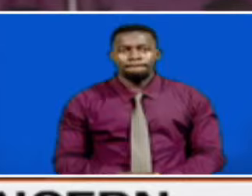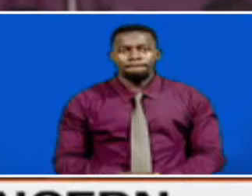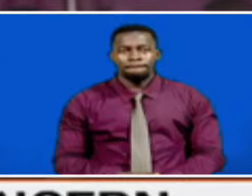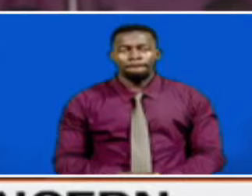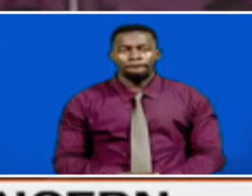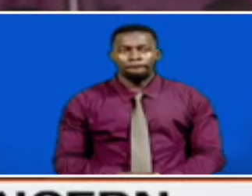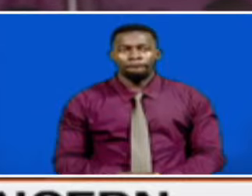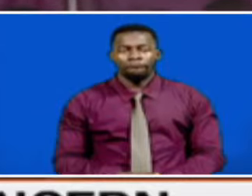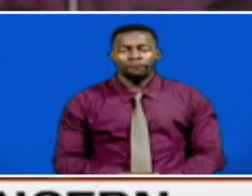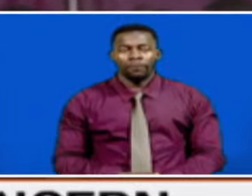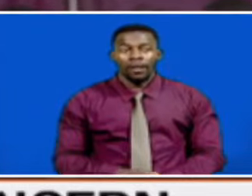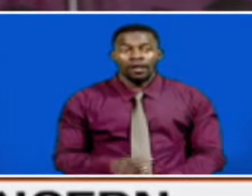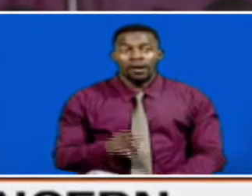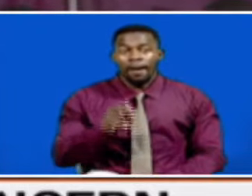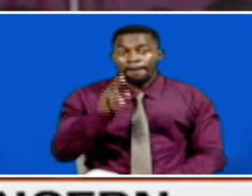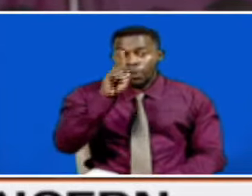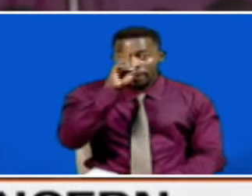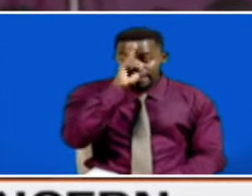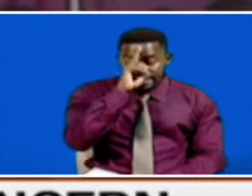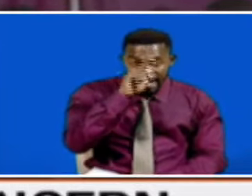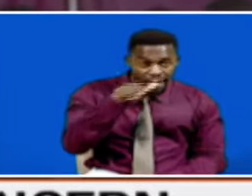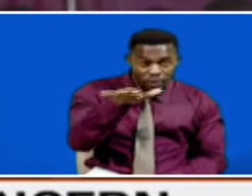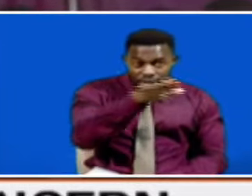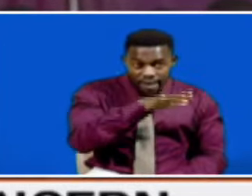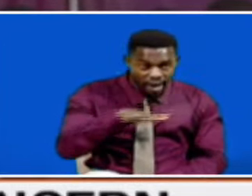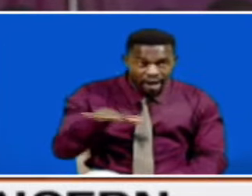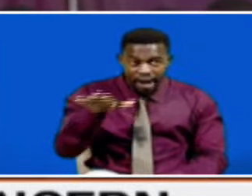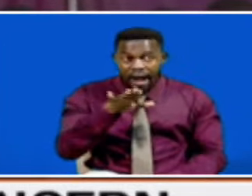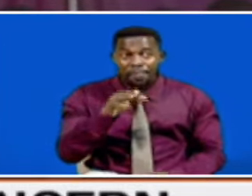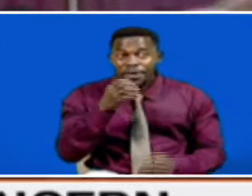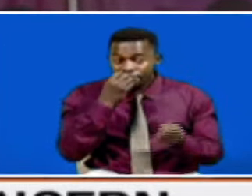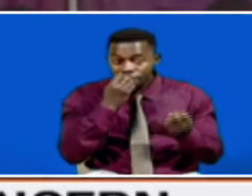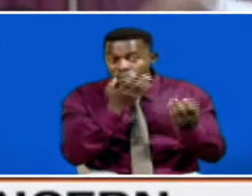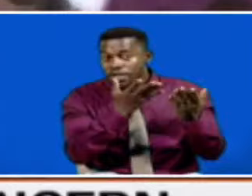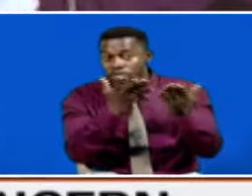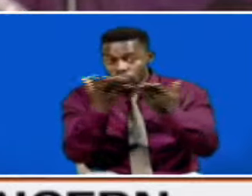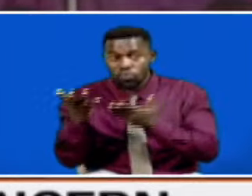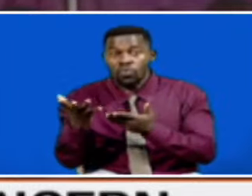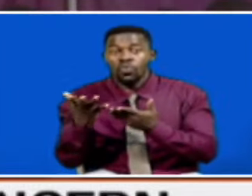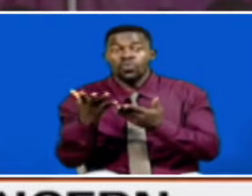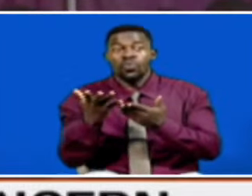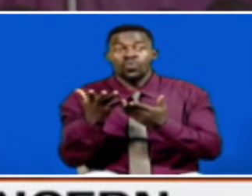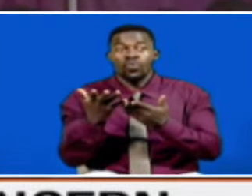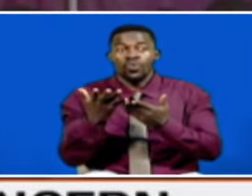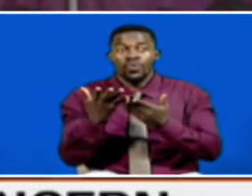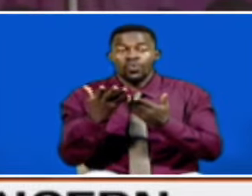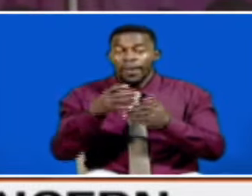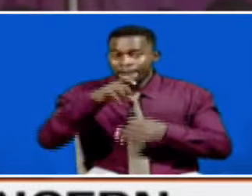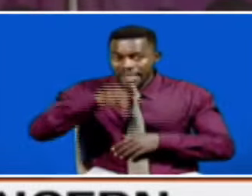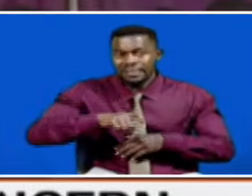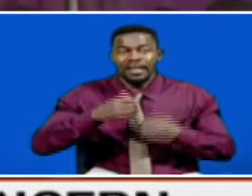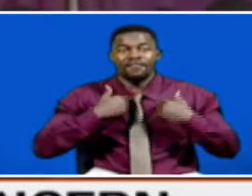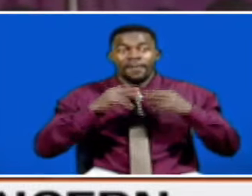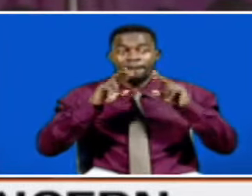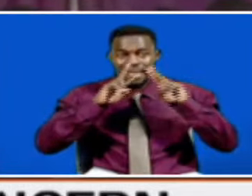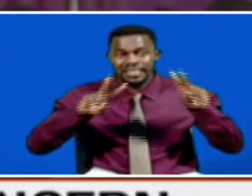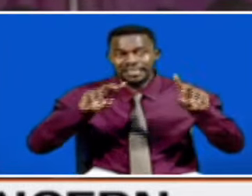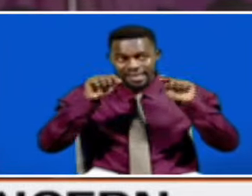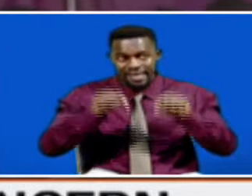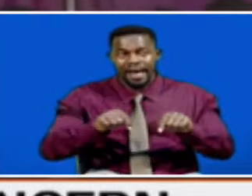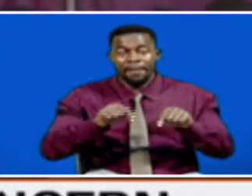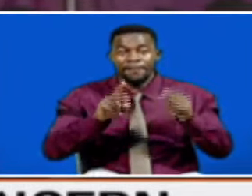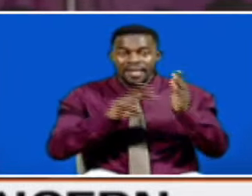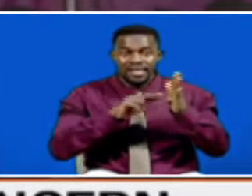Officers, I want to tell you, I was in charge here, and we had peace for the time I was here. So the formula, we know